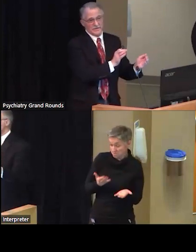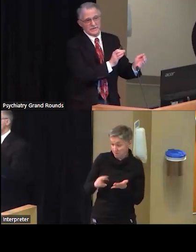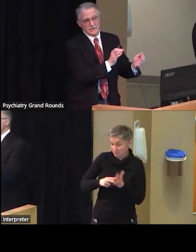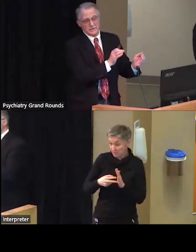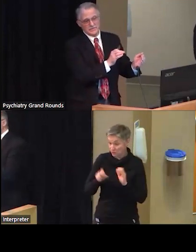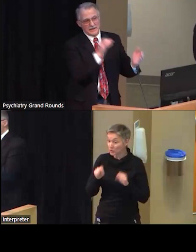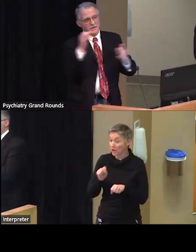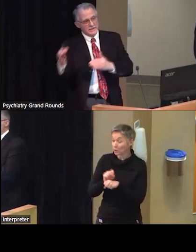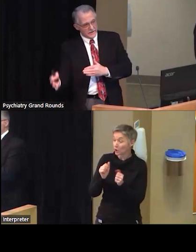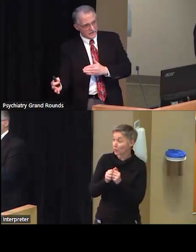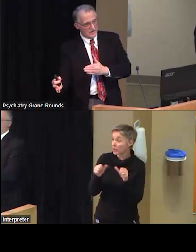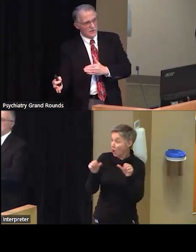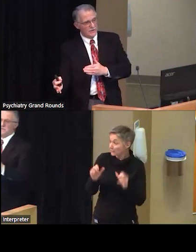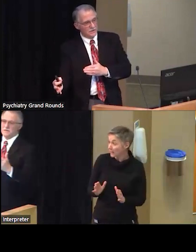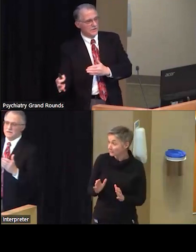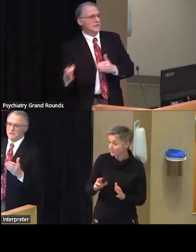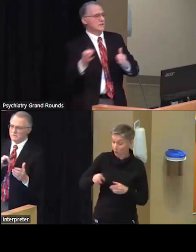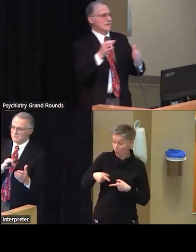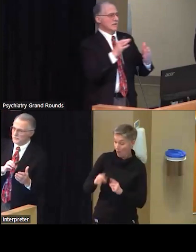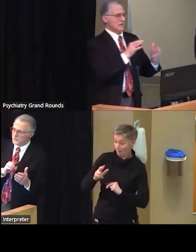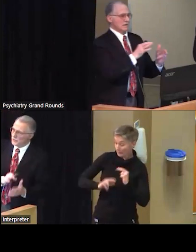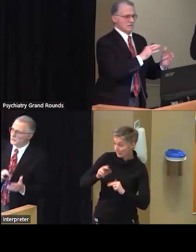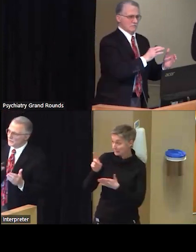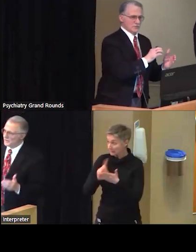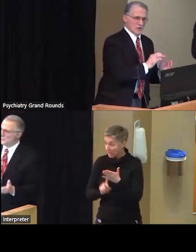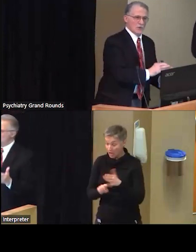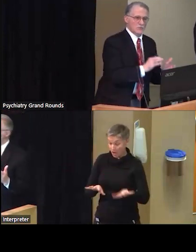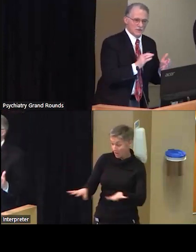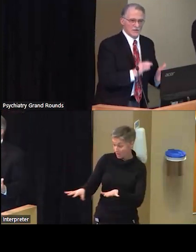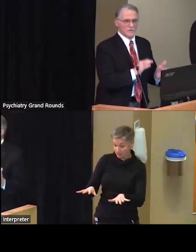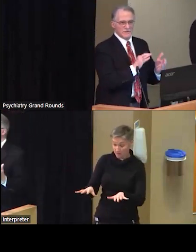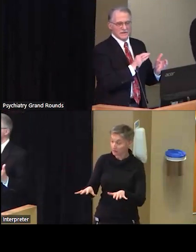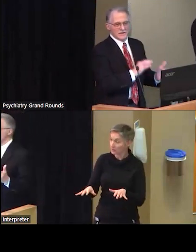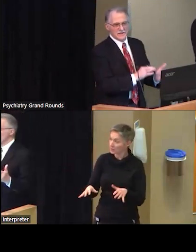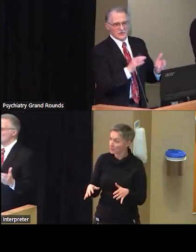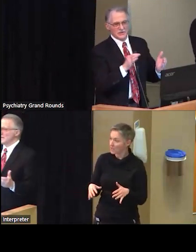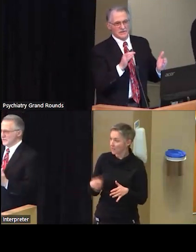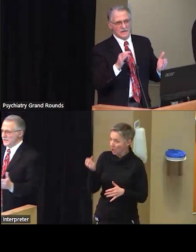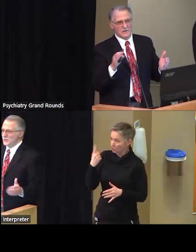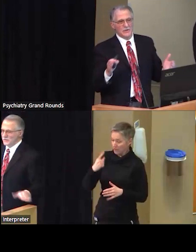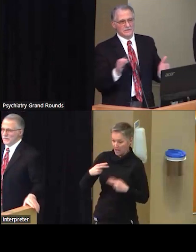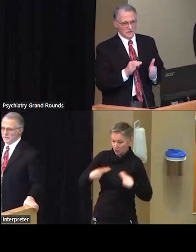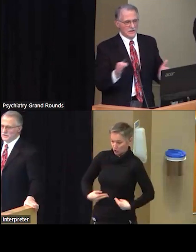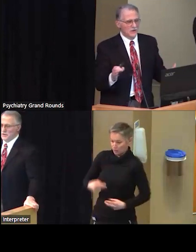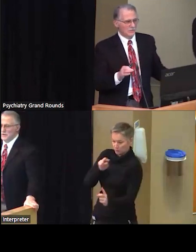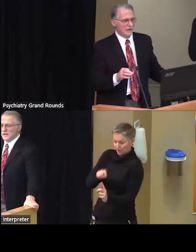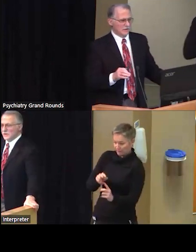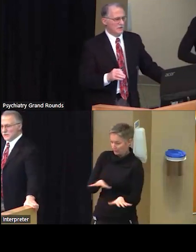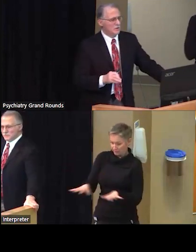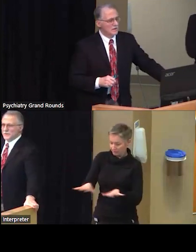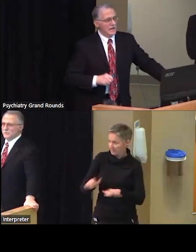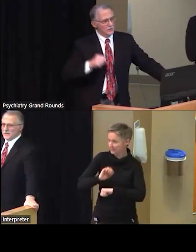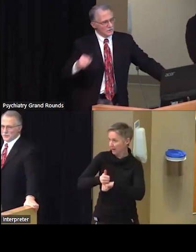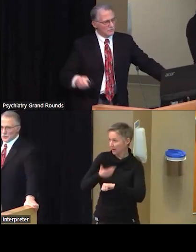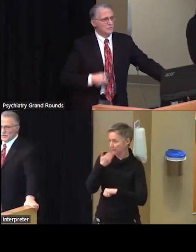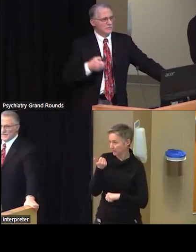work with architects as we build things that go in with the human condition of what we have to deal with better?